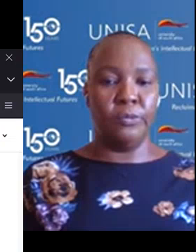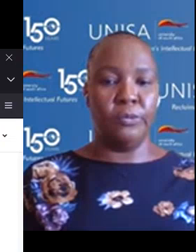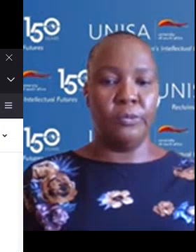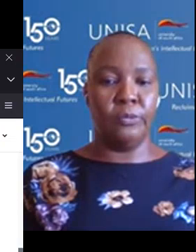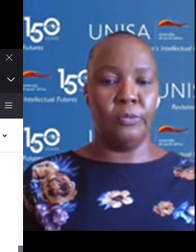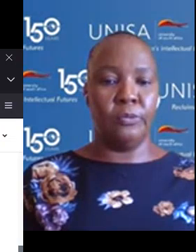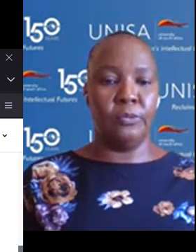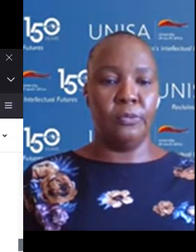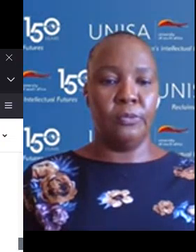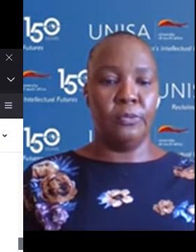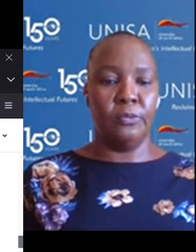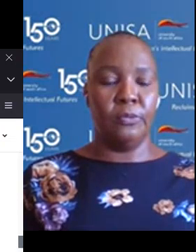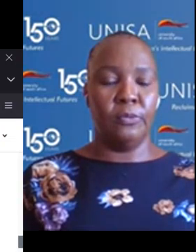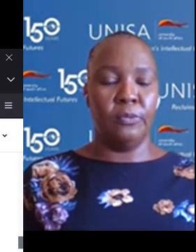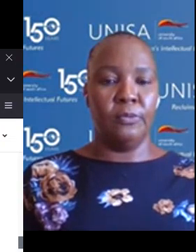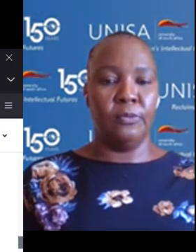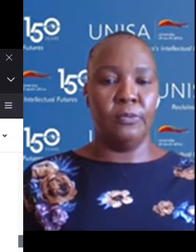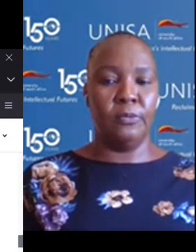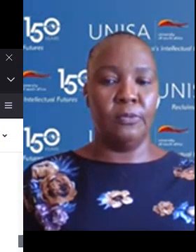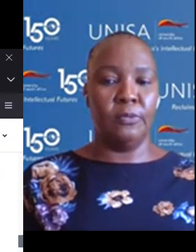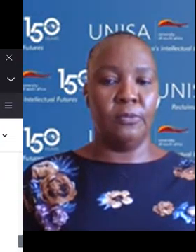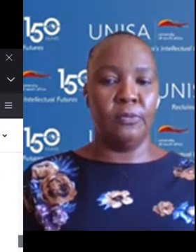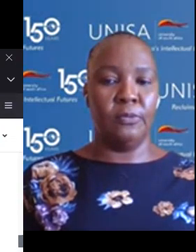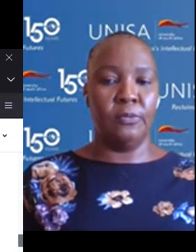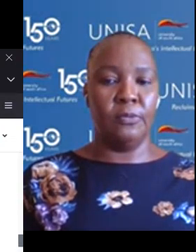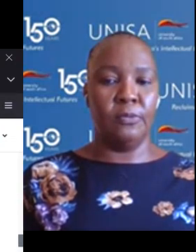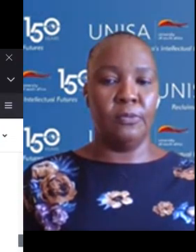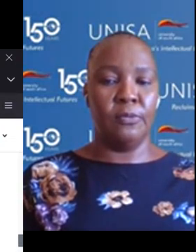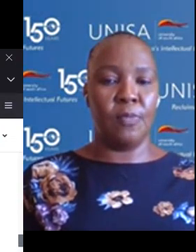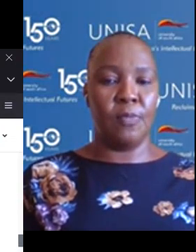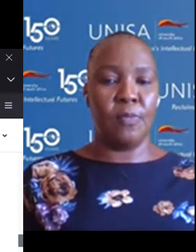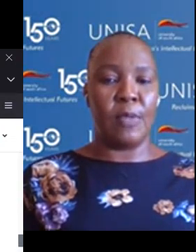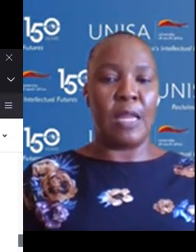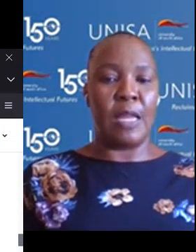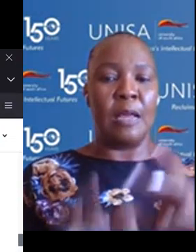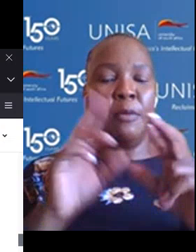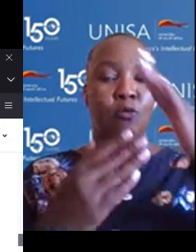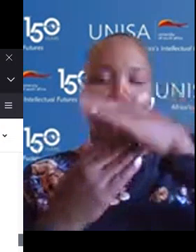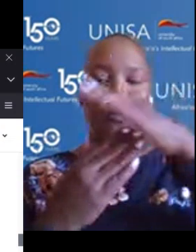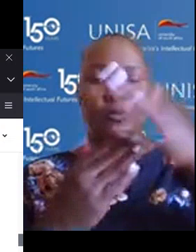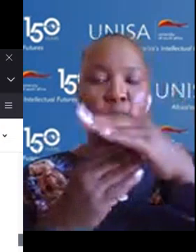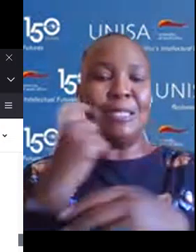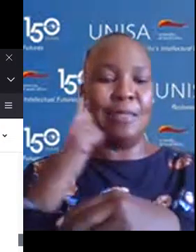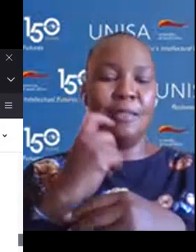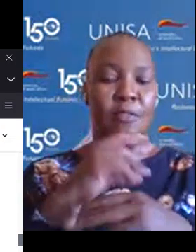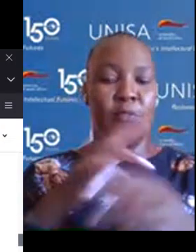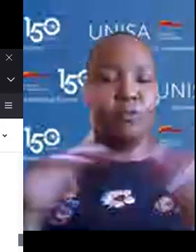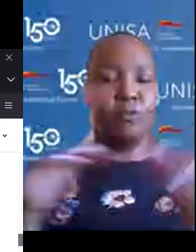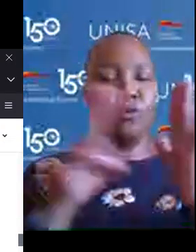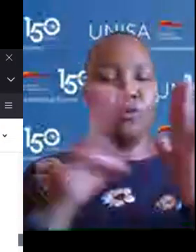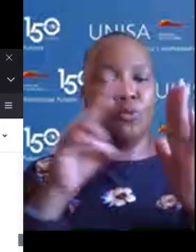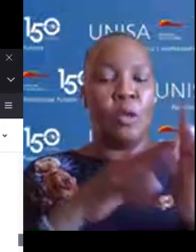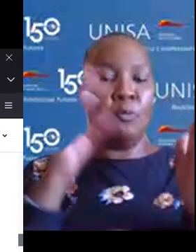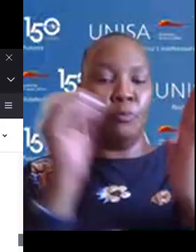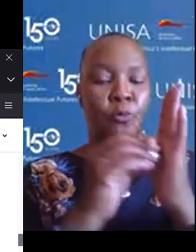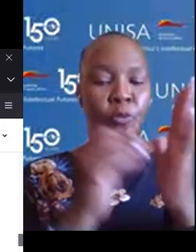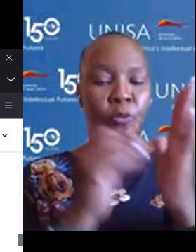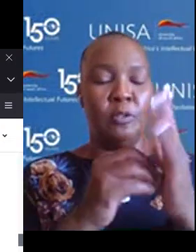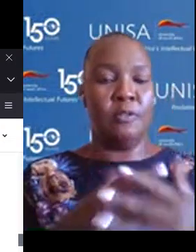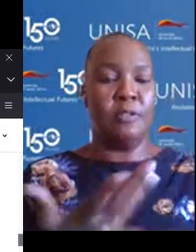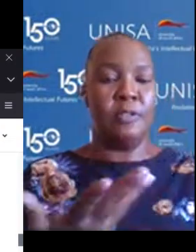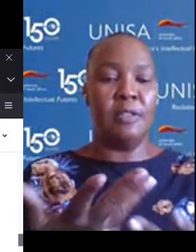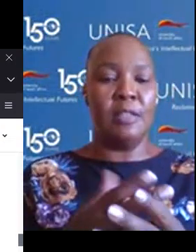Yeah, there we go. So just reply to the top one so that it's easy for us to also see when you posted it. You